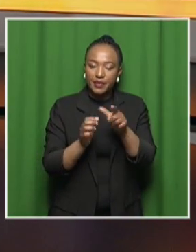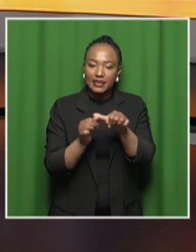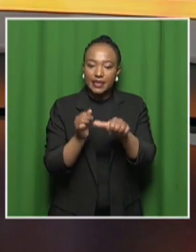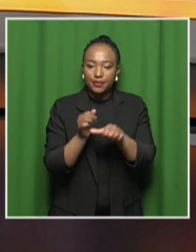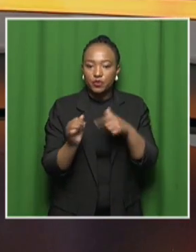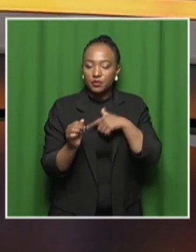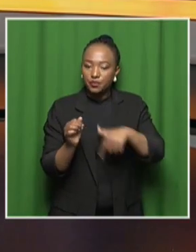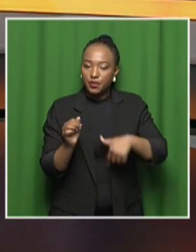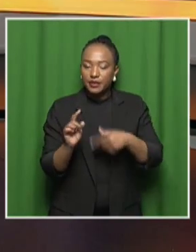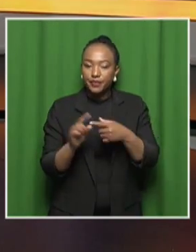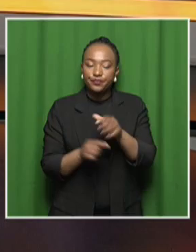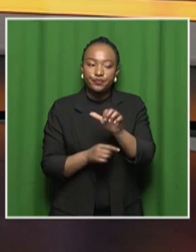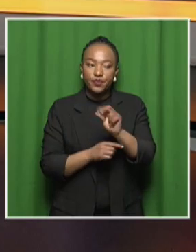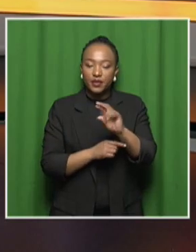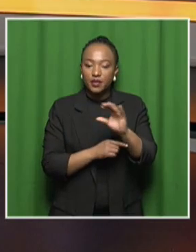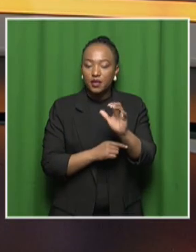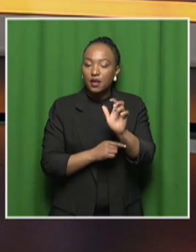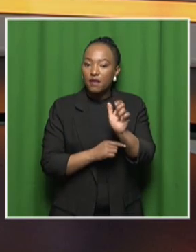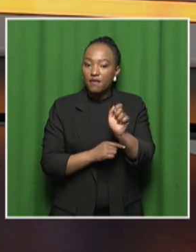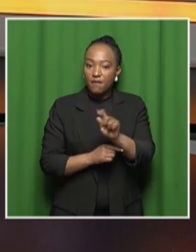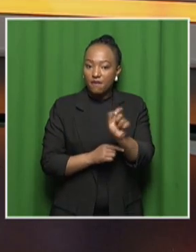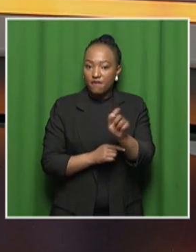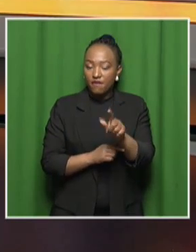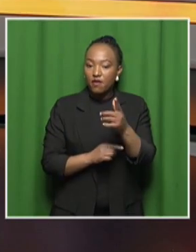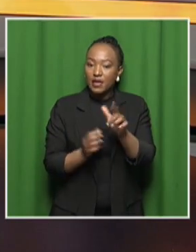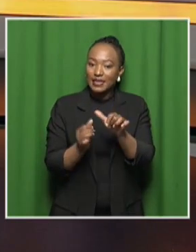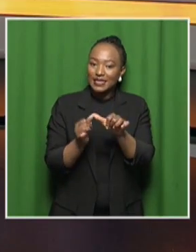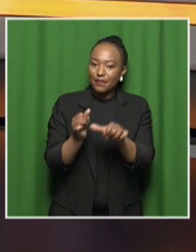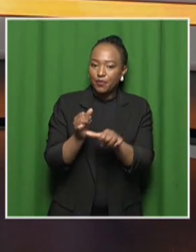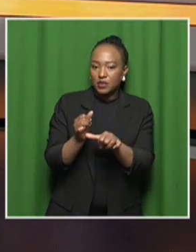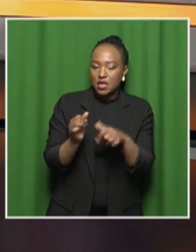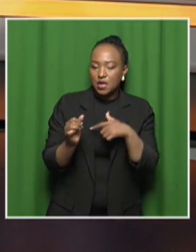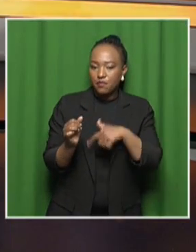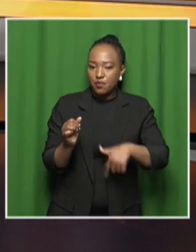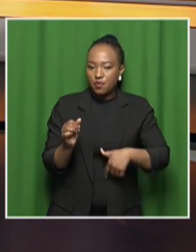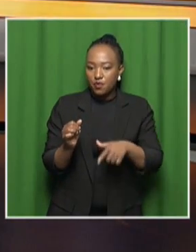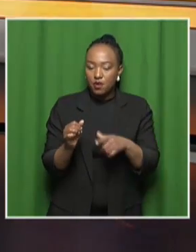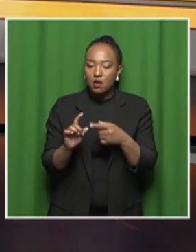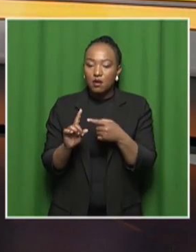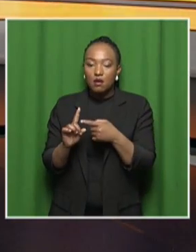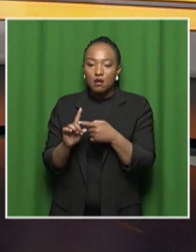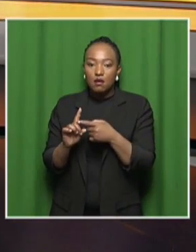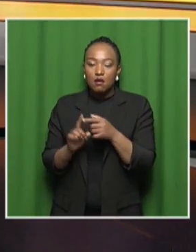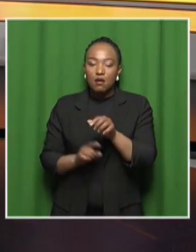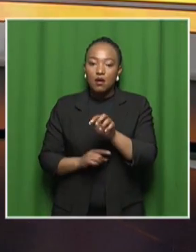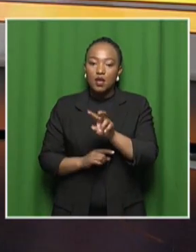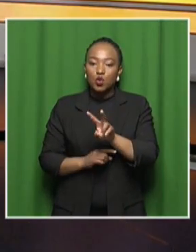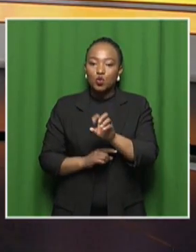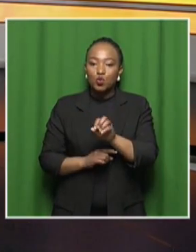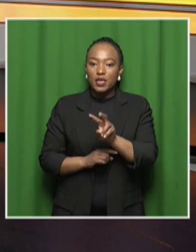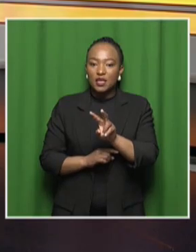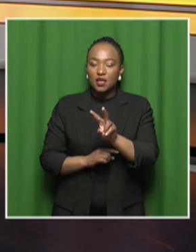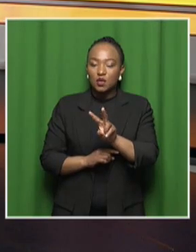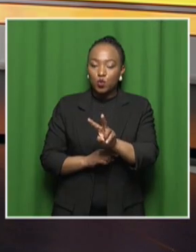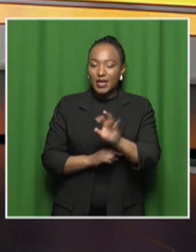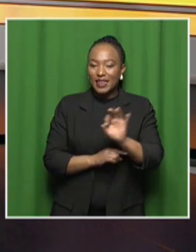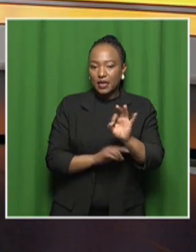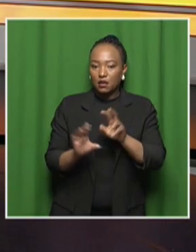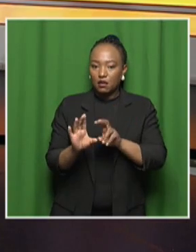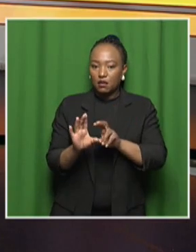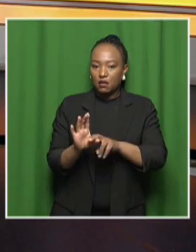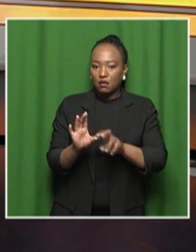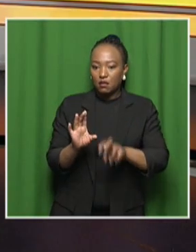president of the ANC and then, of course, eventually the deputy president of the country. He resigned in 2023. So